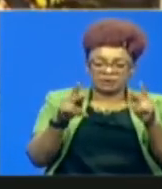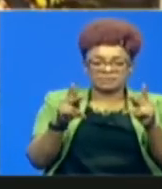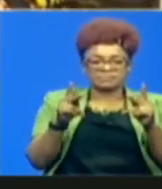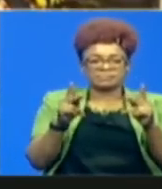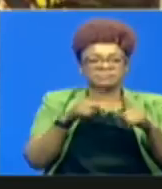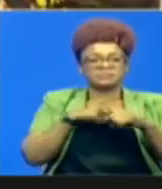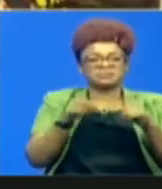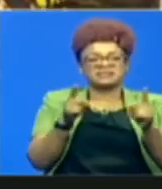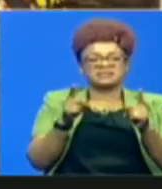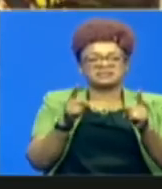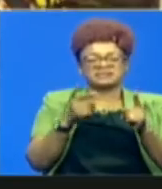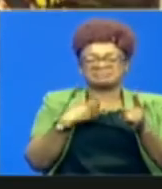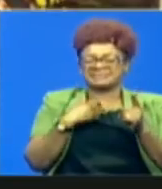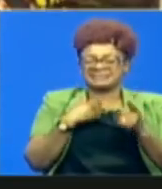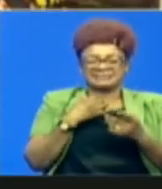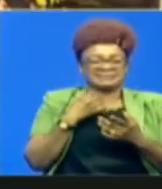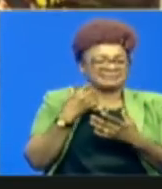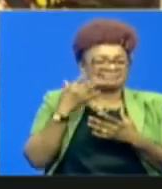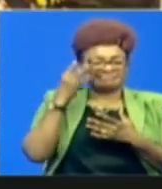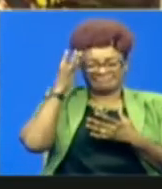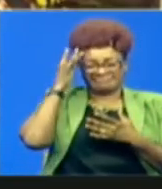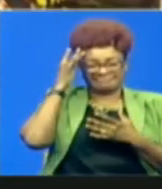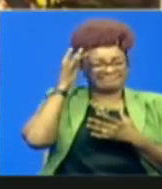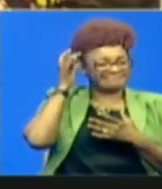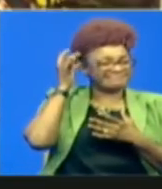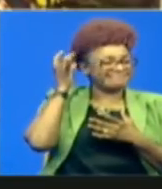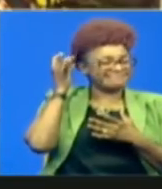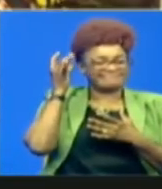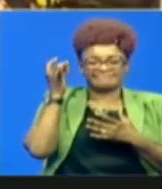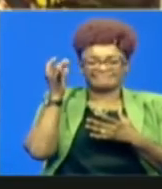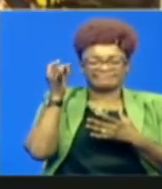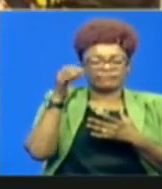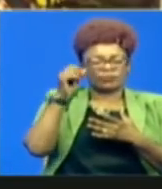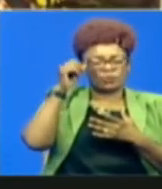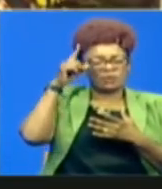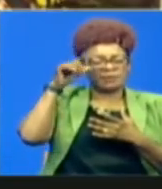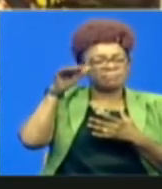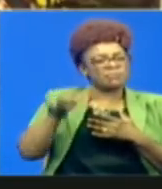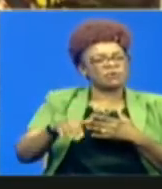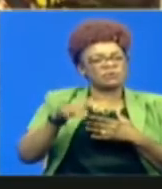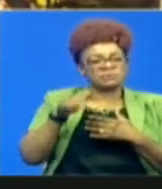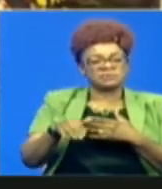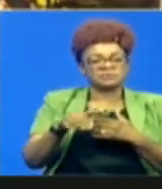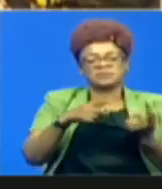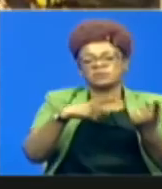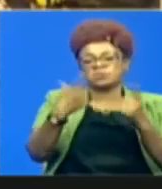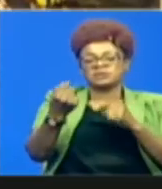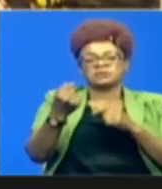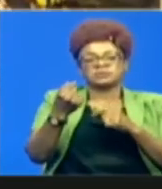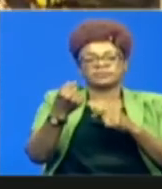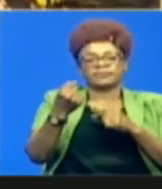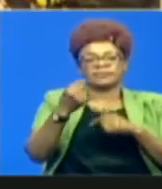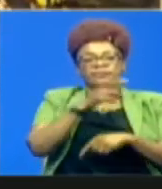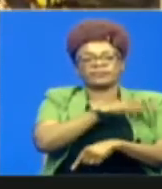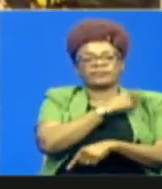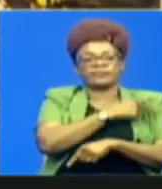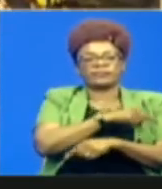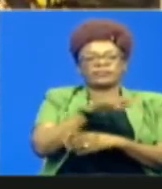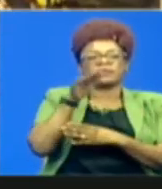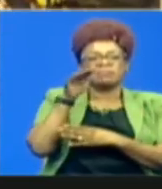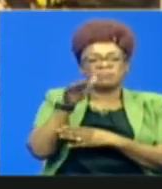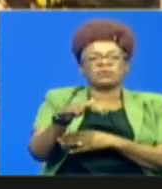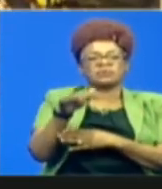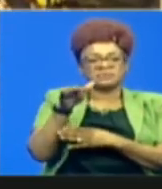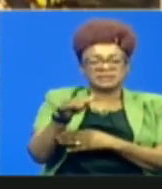But I was so nervous. So I remember I woke up so early and I went to Aga Khan Hospital. So early, I was at Aga